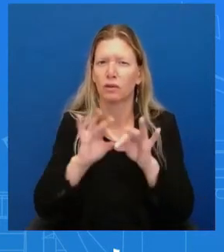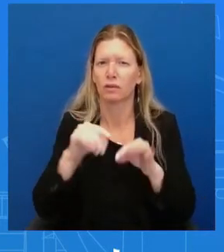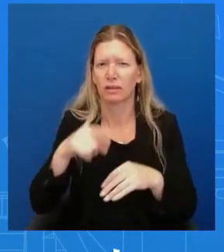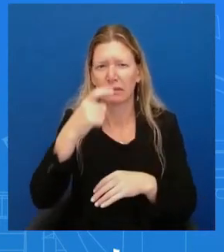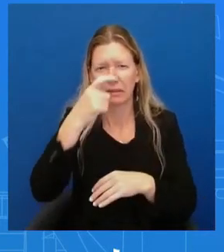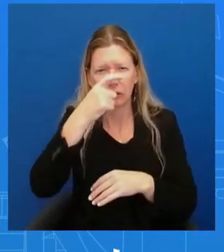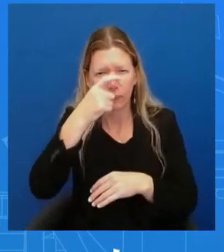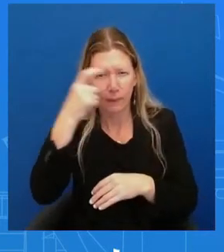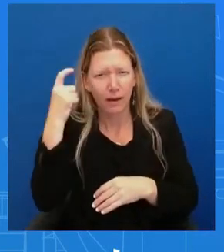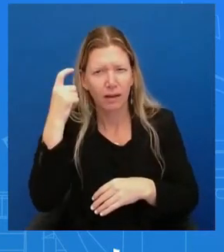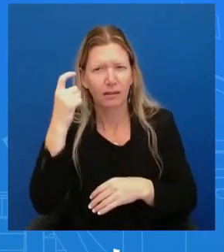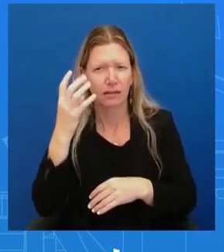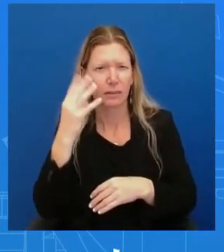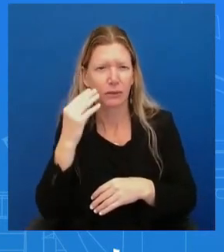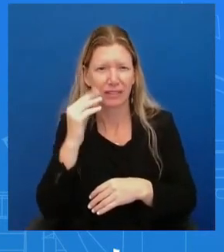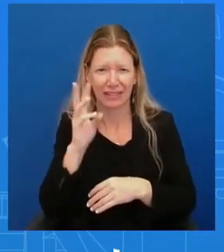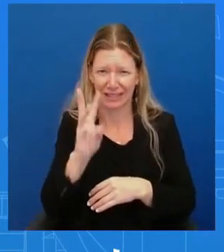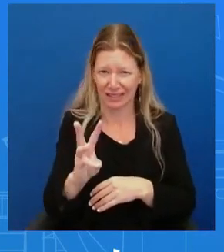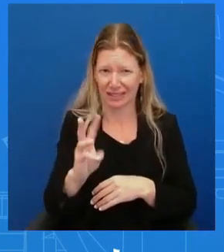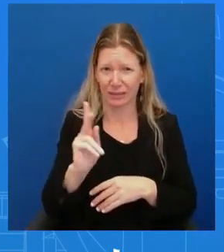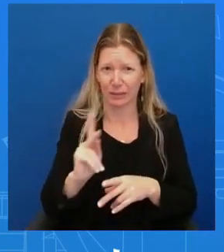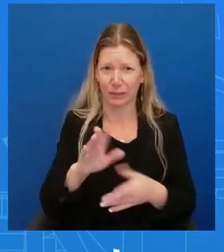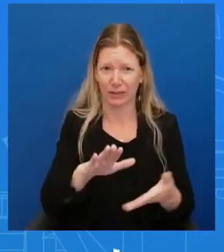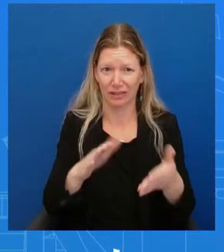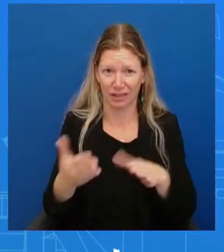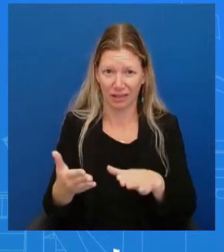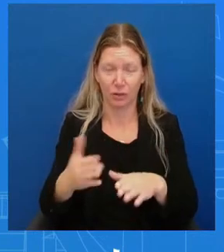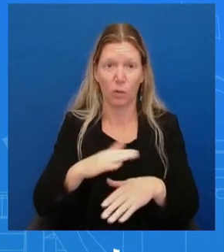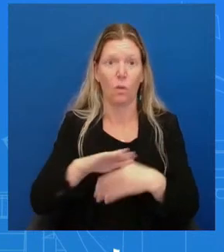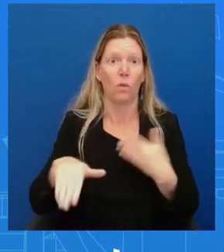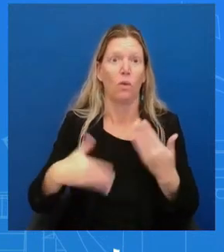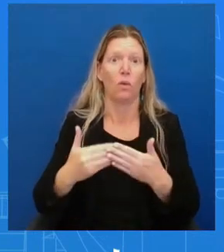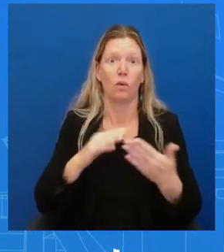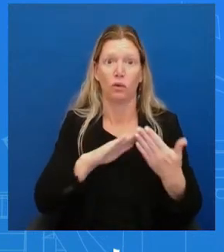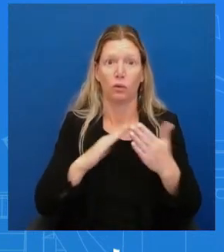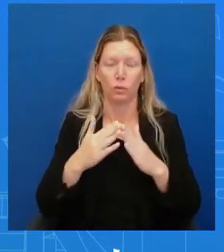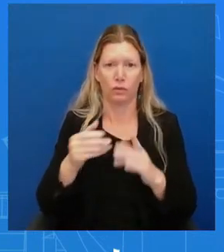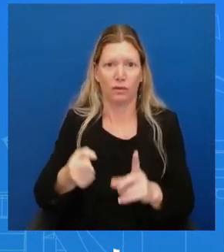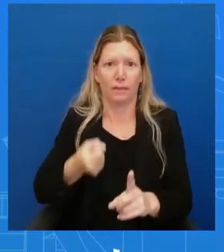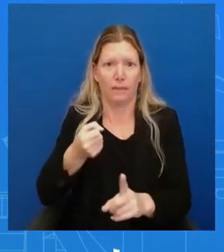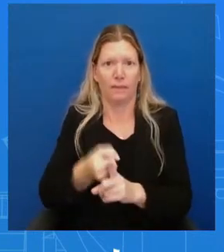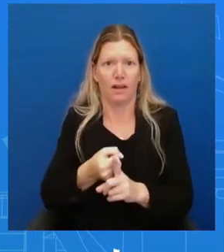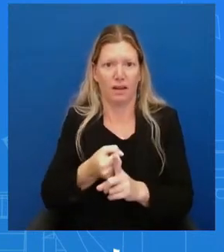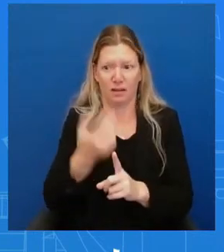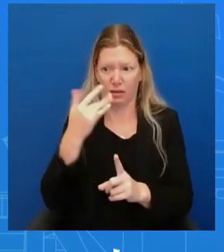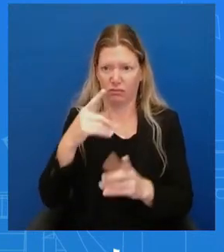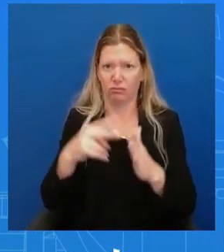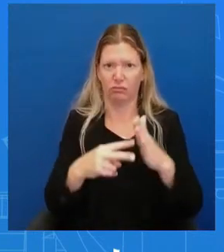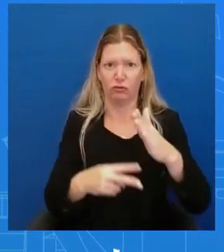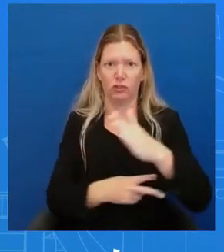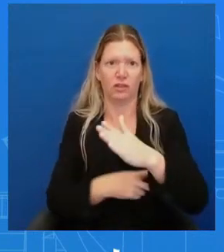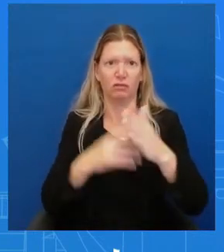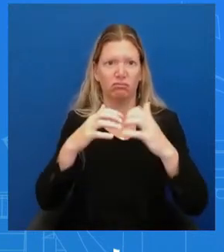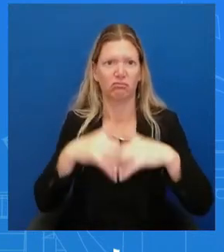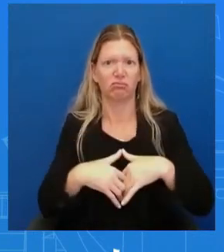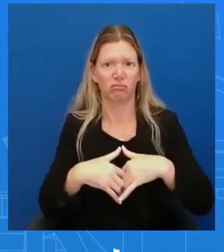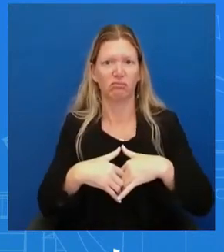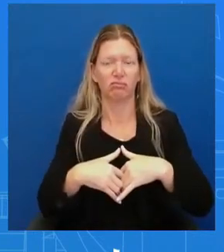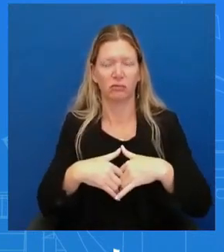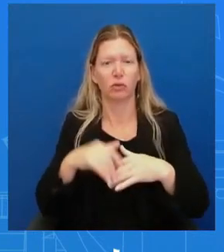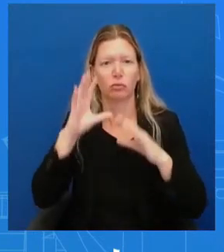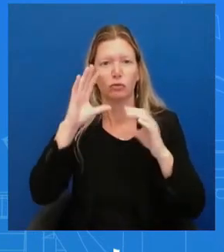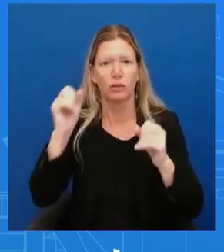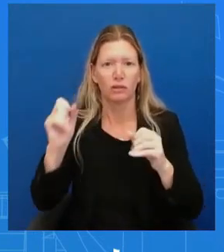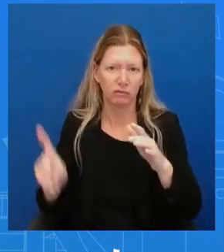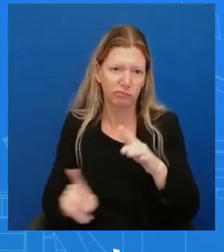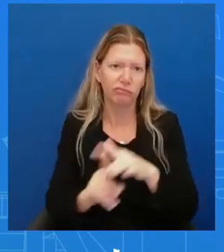this bridge, to have the president be there. And so we know that there's a whole of government approach happening here, a response,